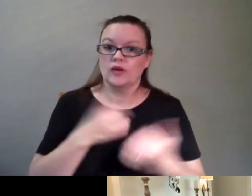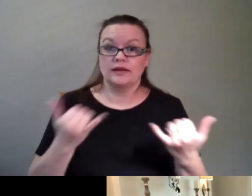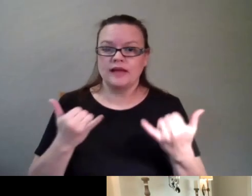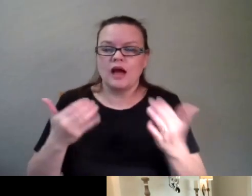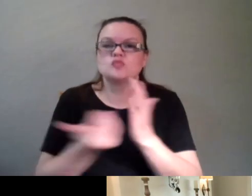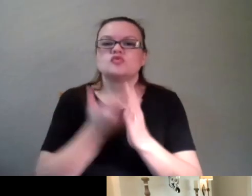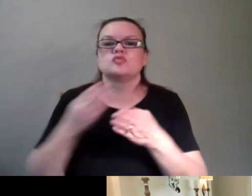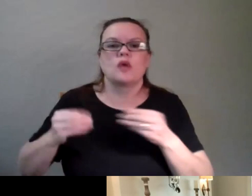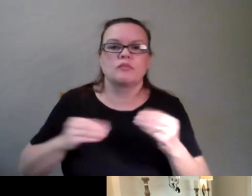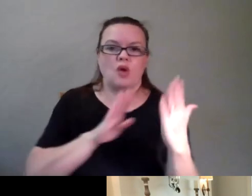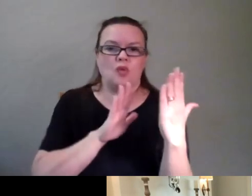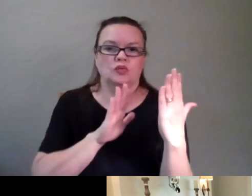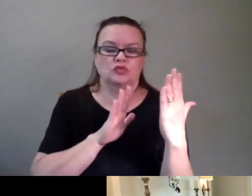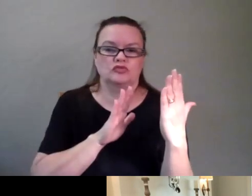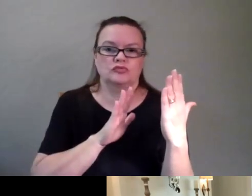methodologies to take